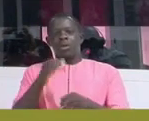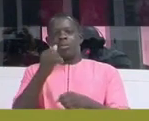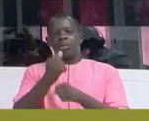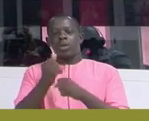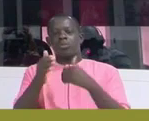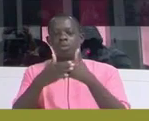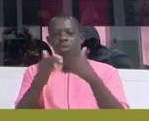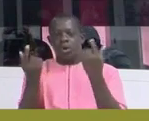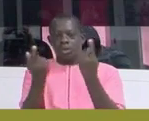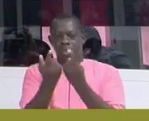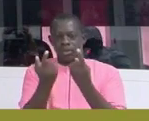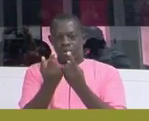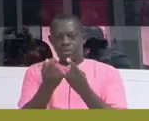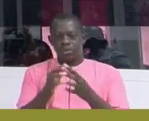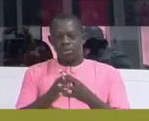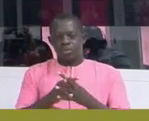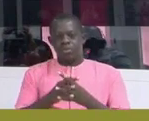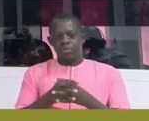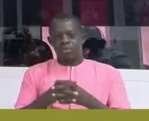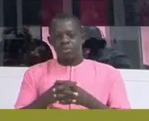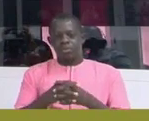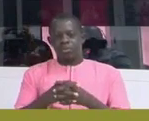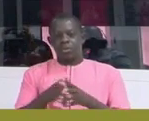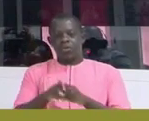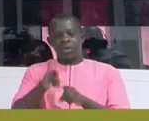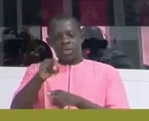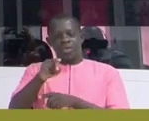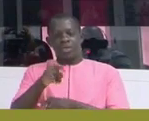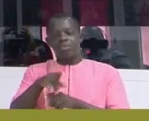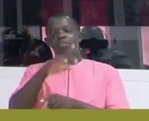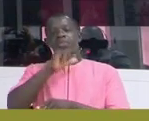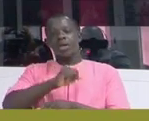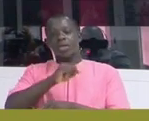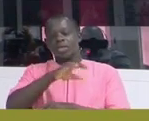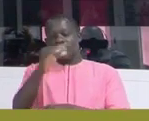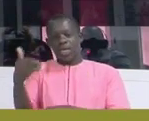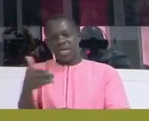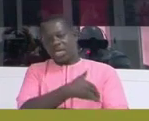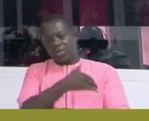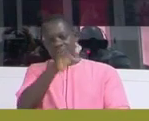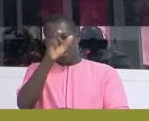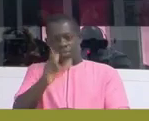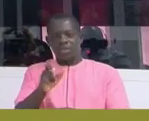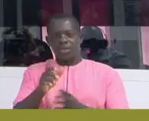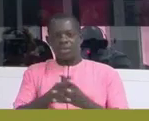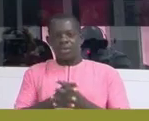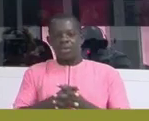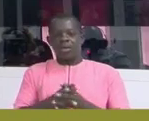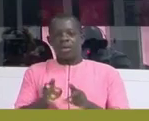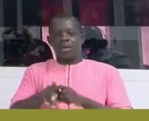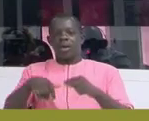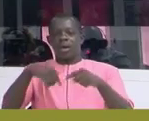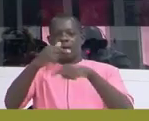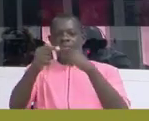us. He brought a lot of bread. This is a criminal. Yes.